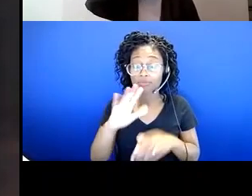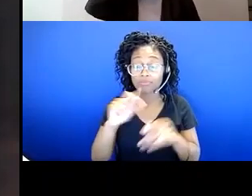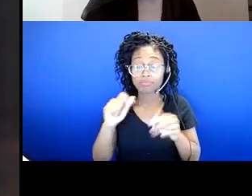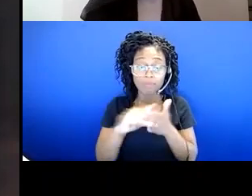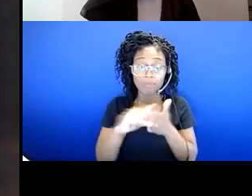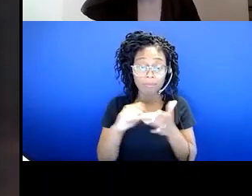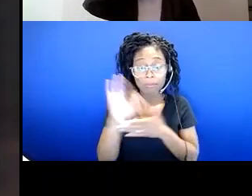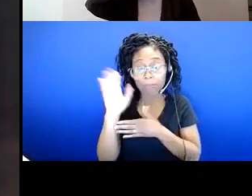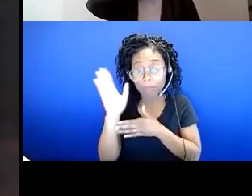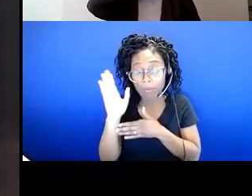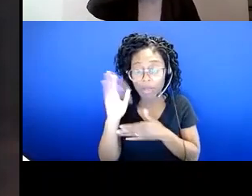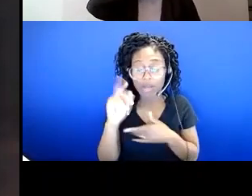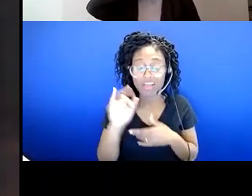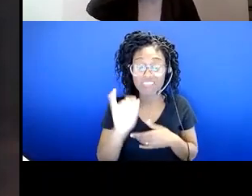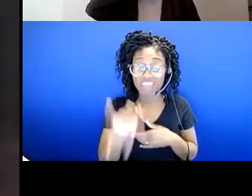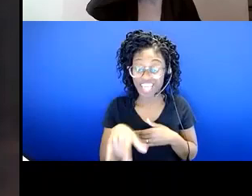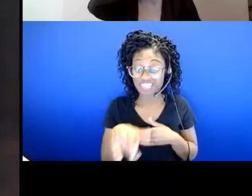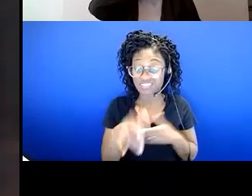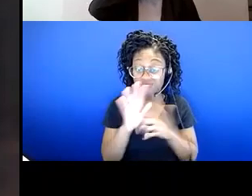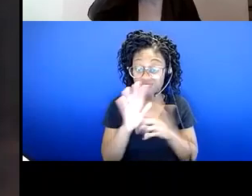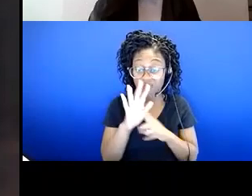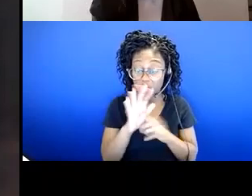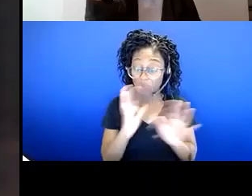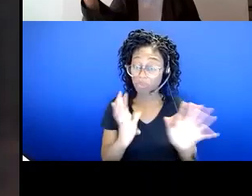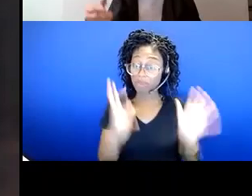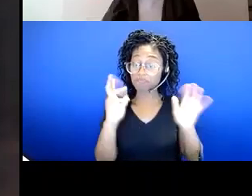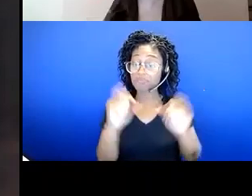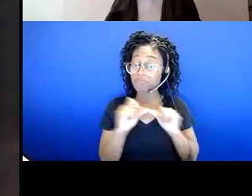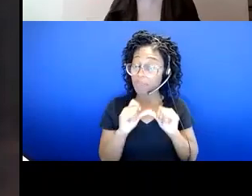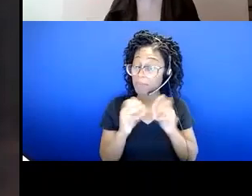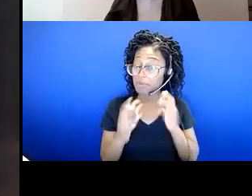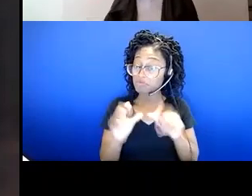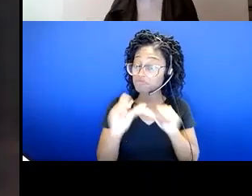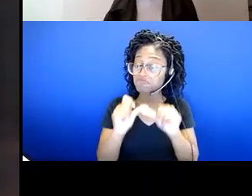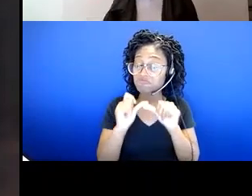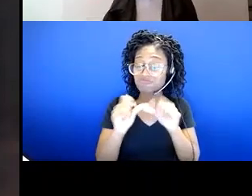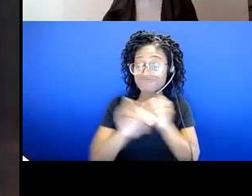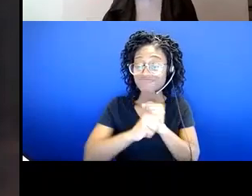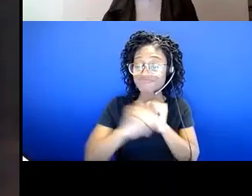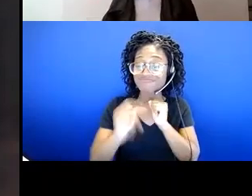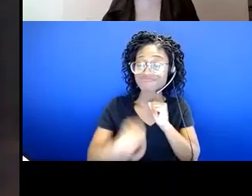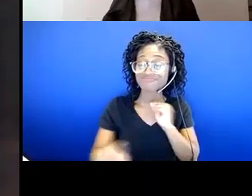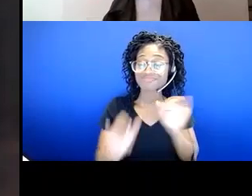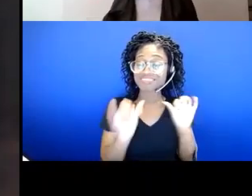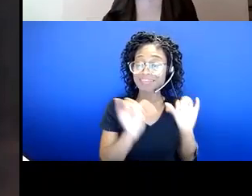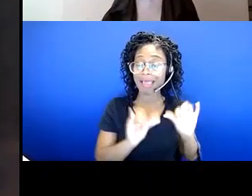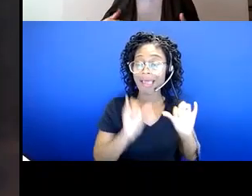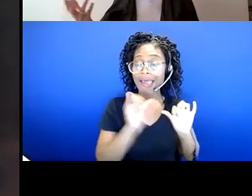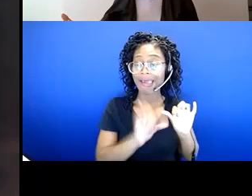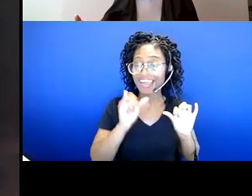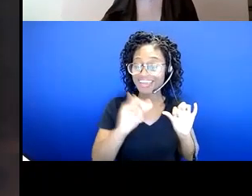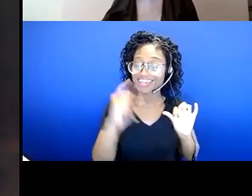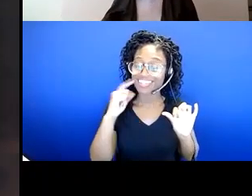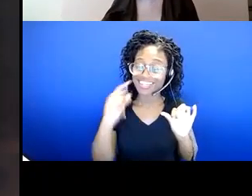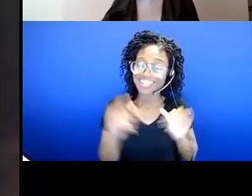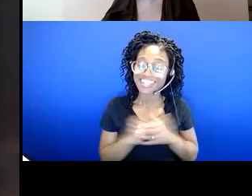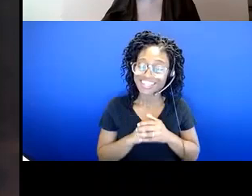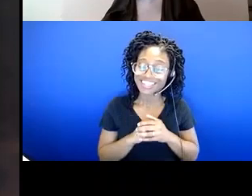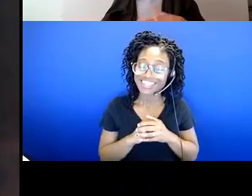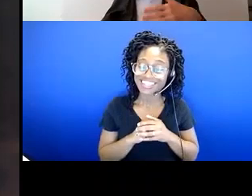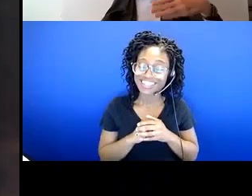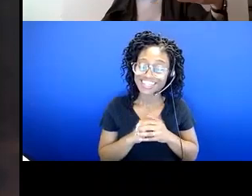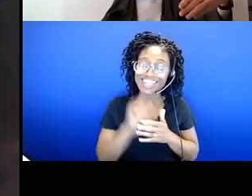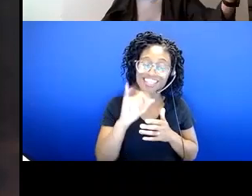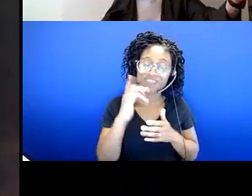it at least initially and maybe even longer term on the iPoster platform. And this will be one of the assets that's